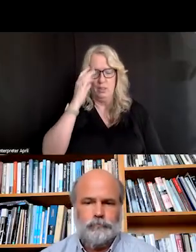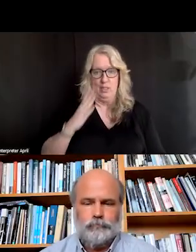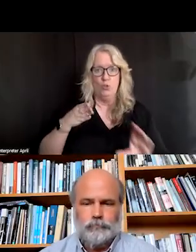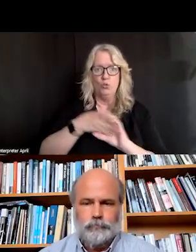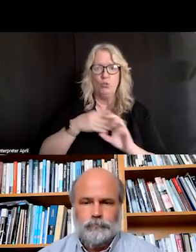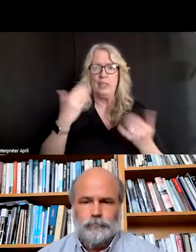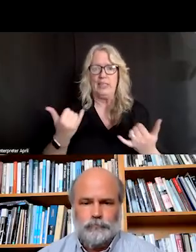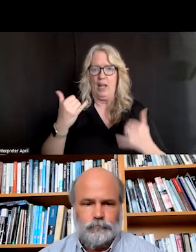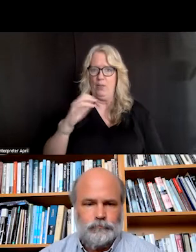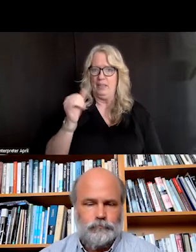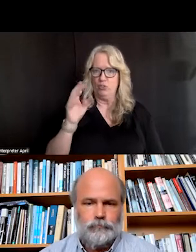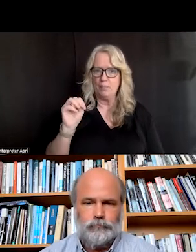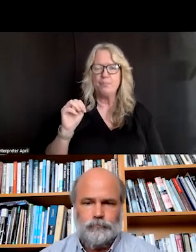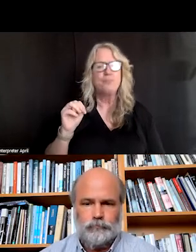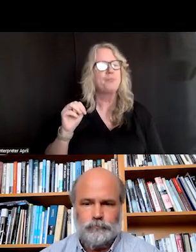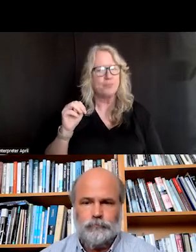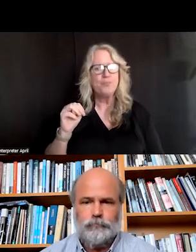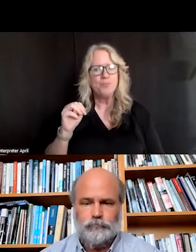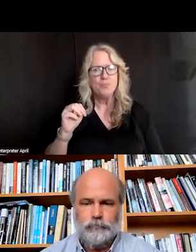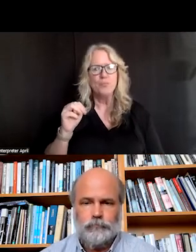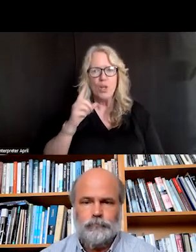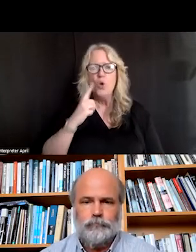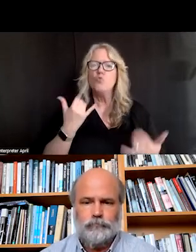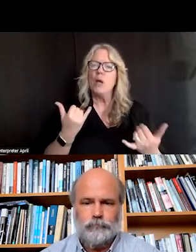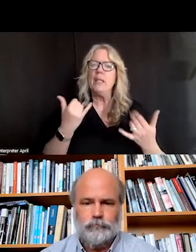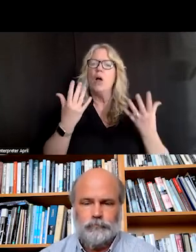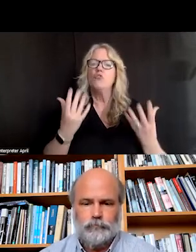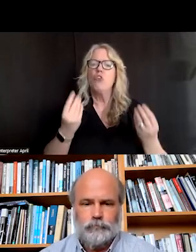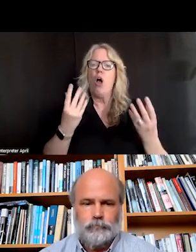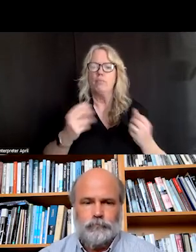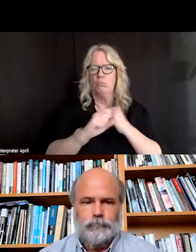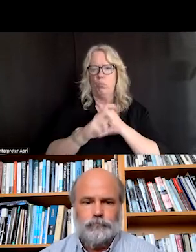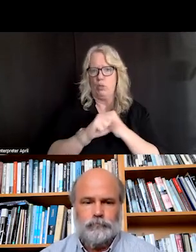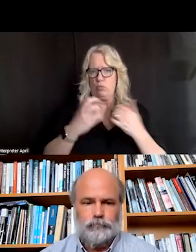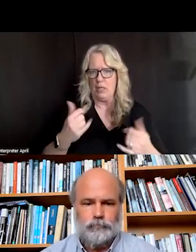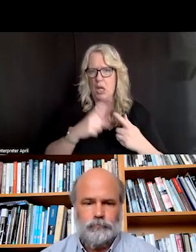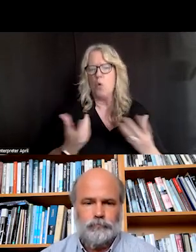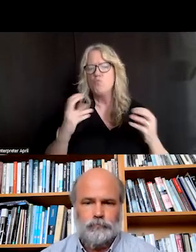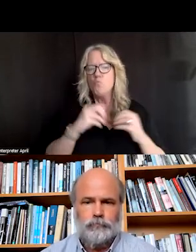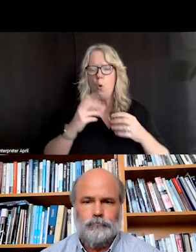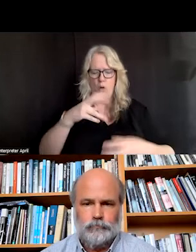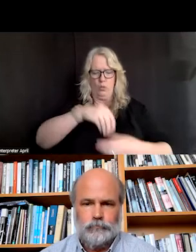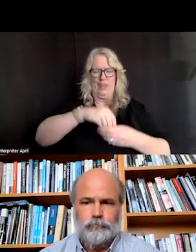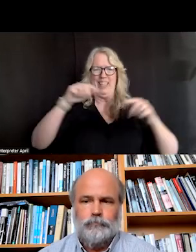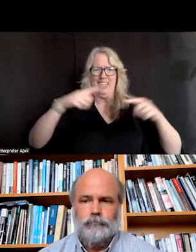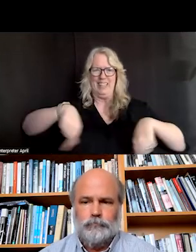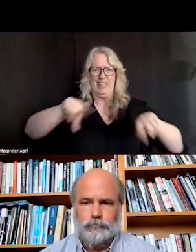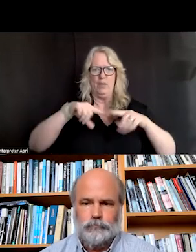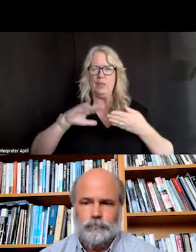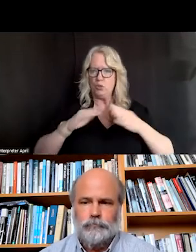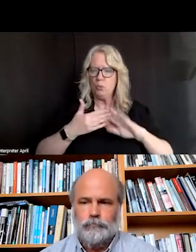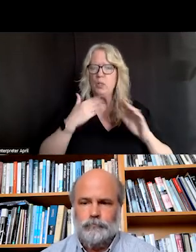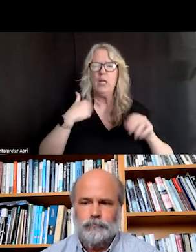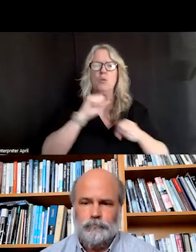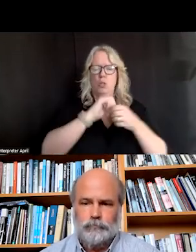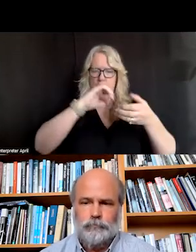and sharing. And we're soft promoting it right now. It's just more inside this community. We're working with our partners